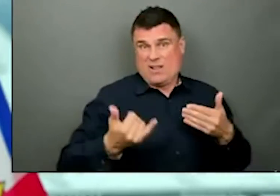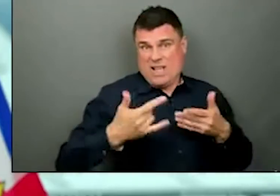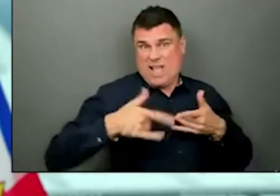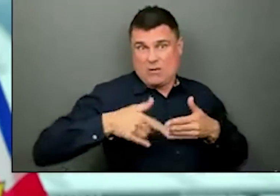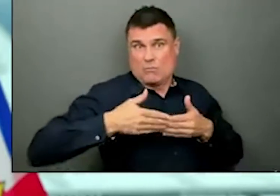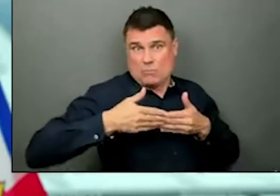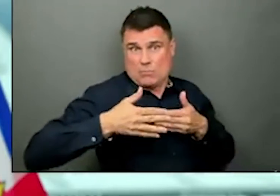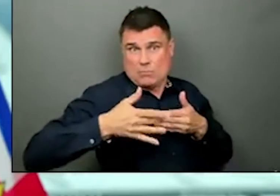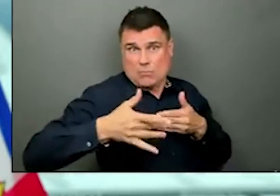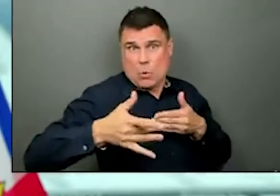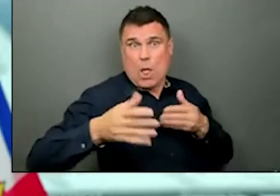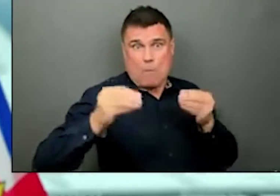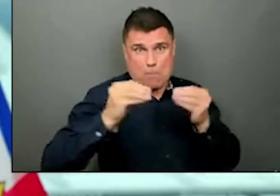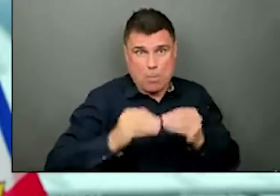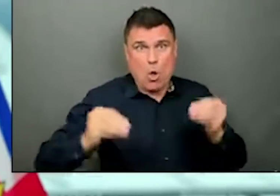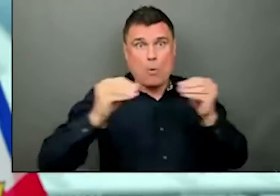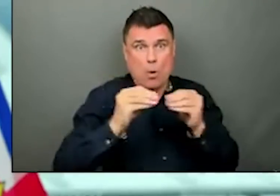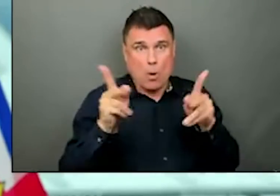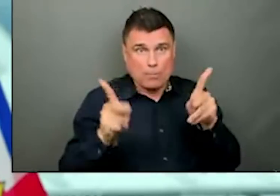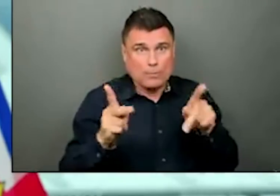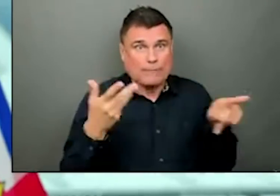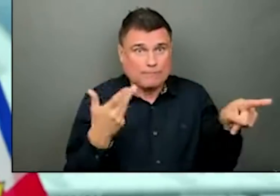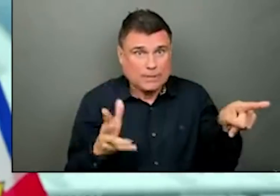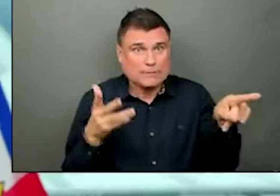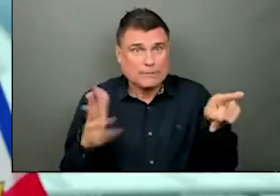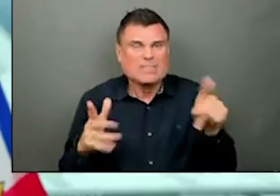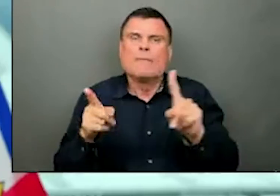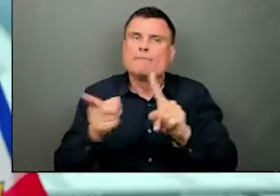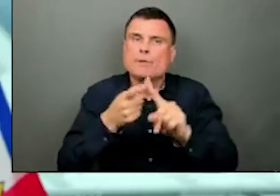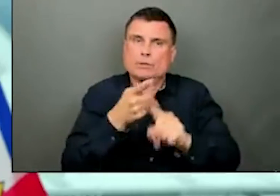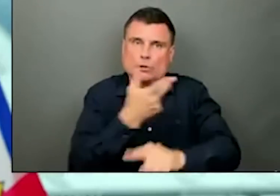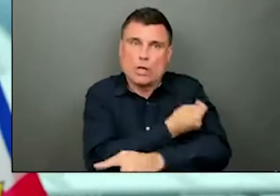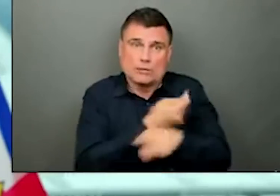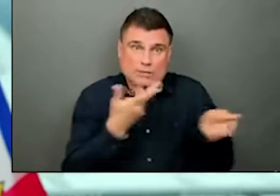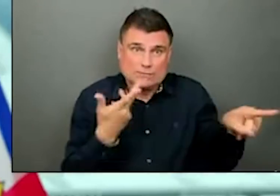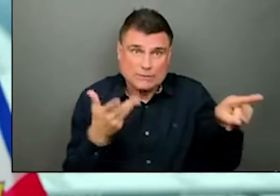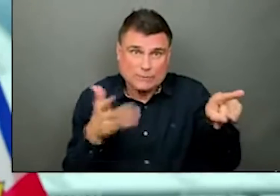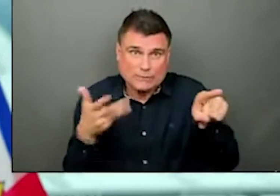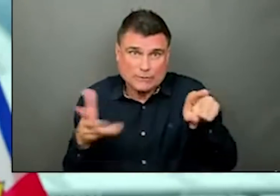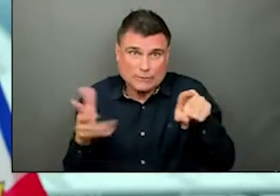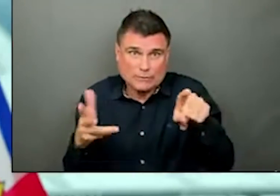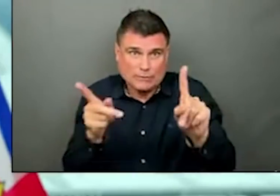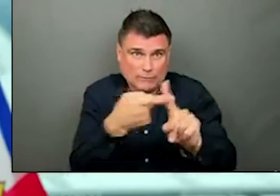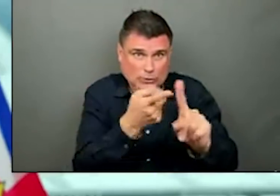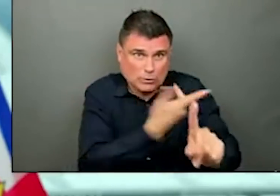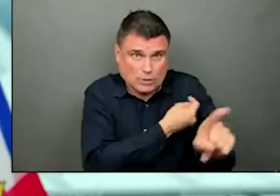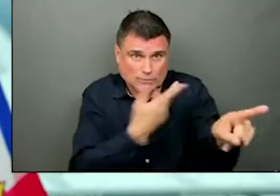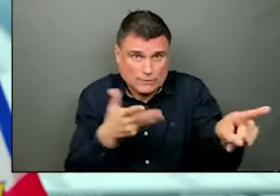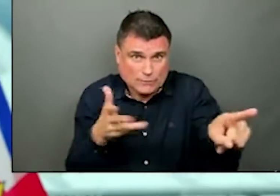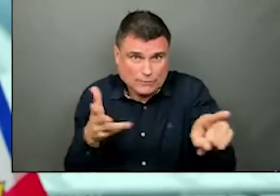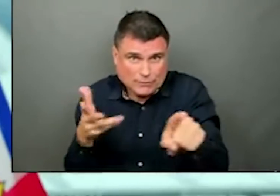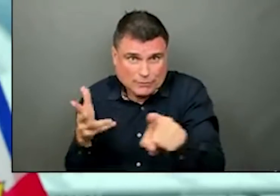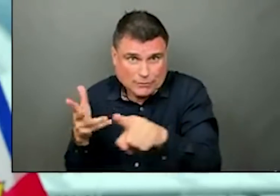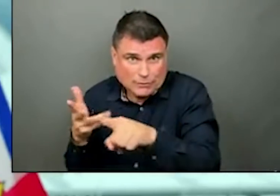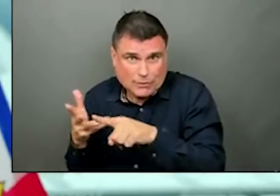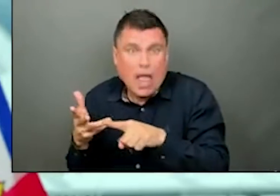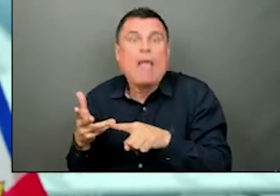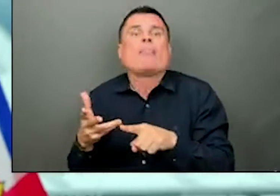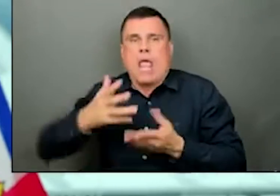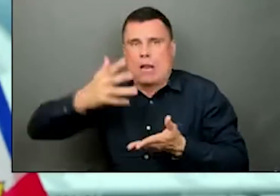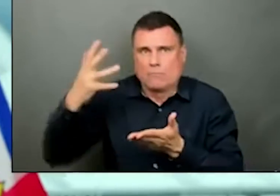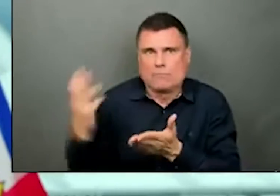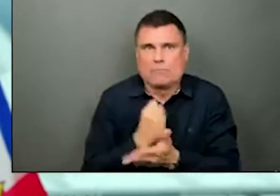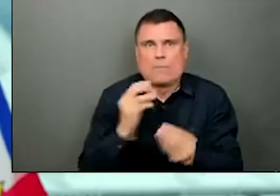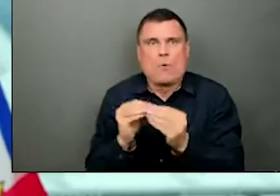first dose, will be able to speed up dose 2 as well. And we're looking at how we can do that in the coming months and weeks ahead.